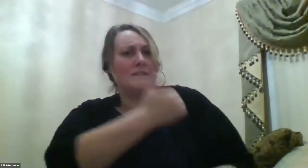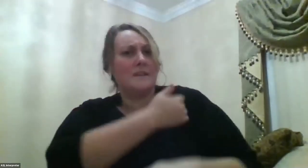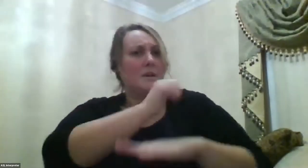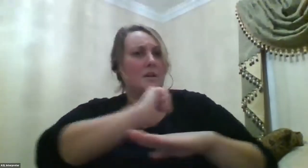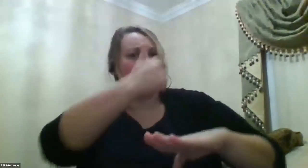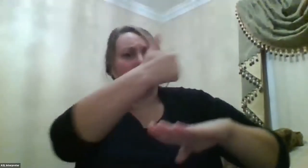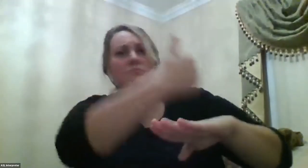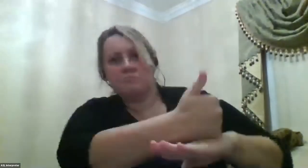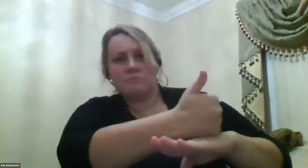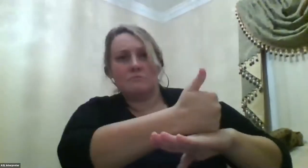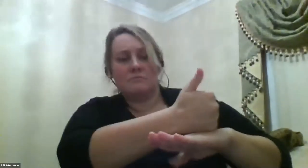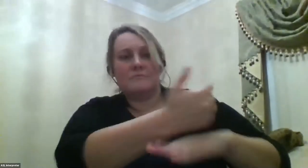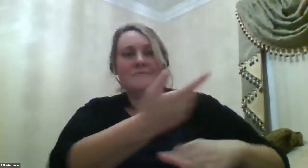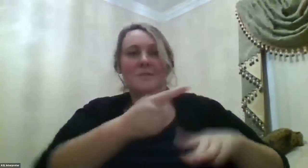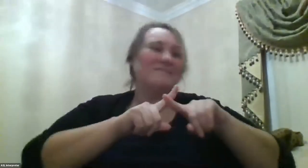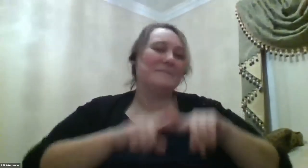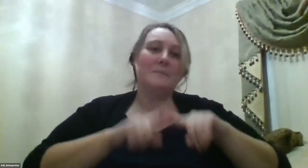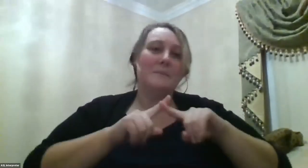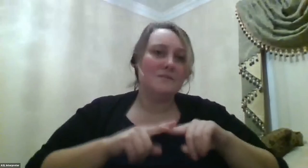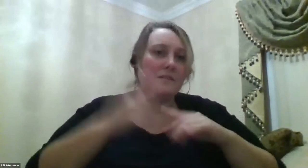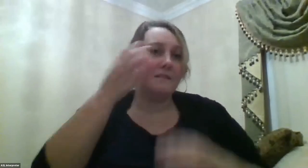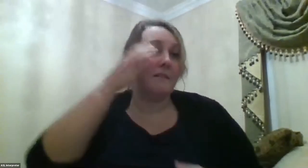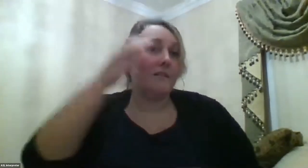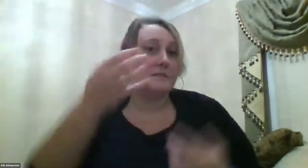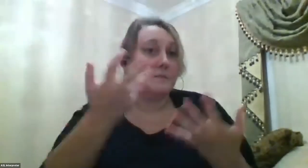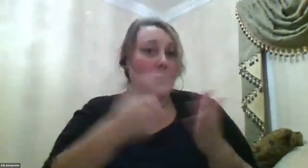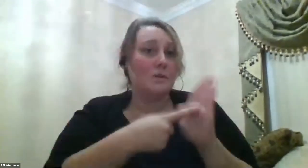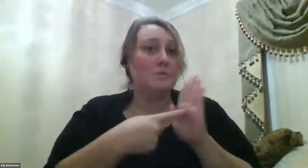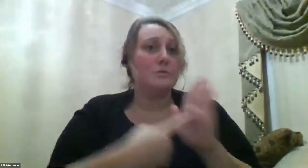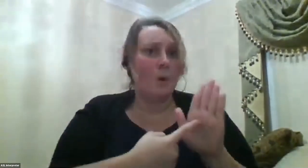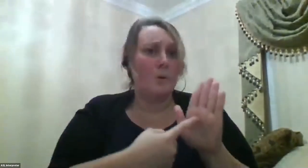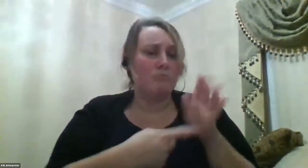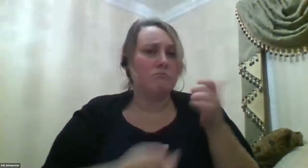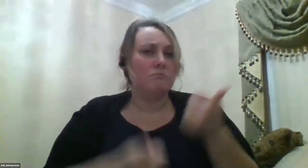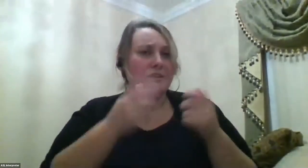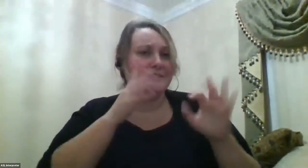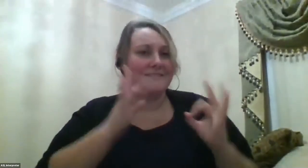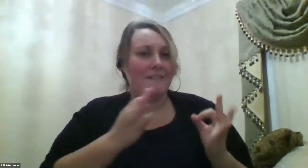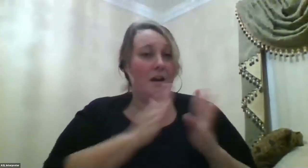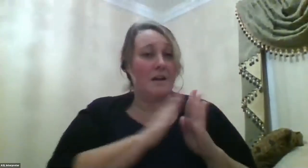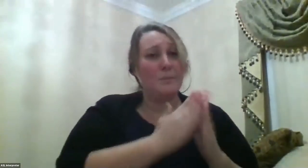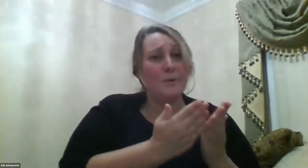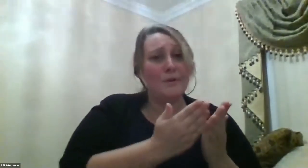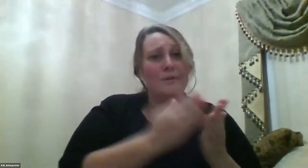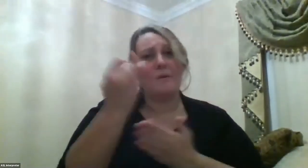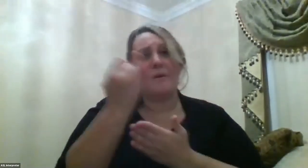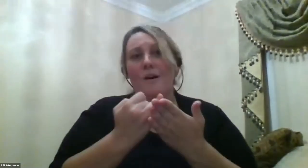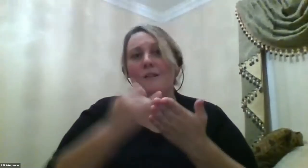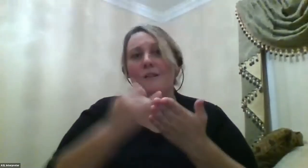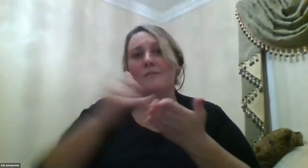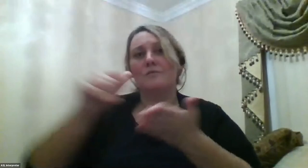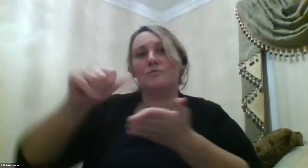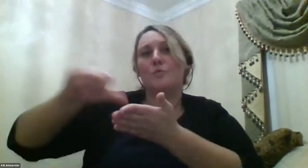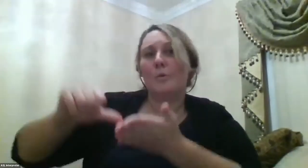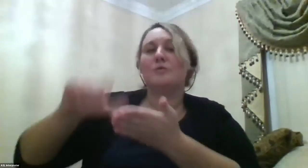show was in, the ideas, uh, behind the work, but it's very much seen like one thread in